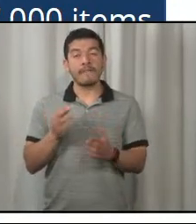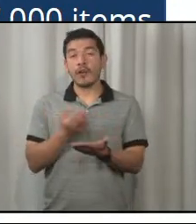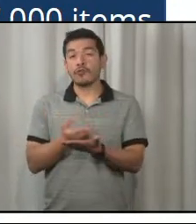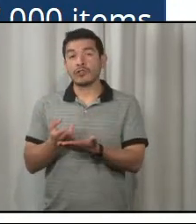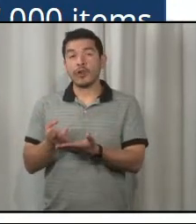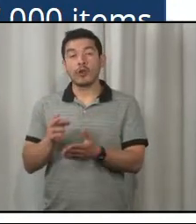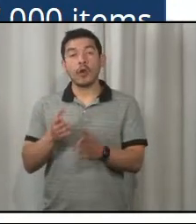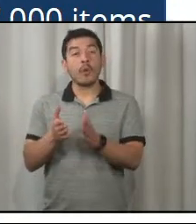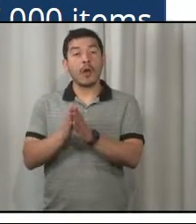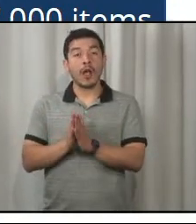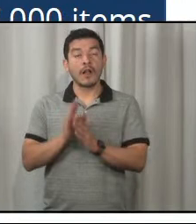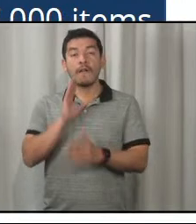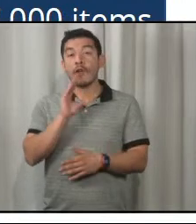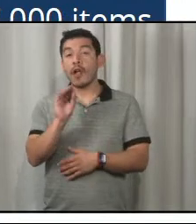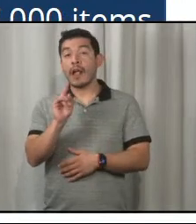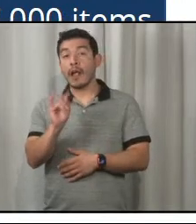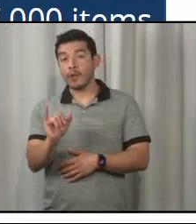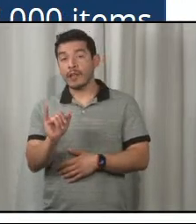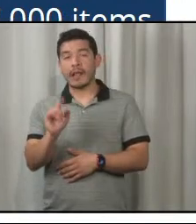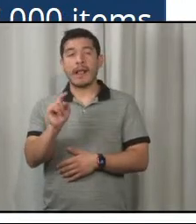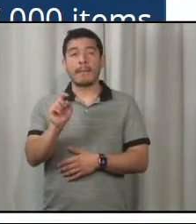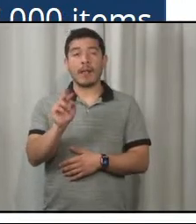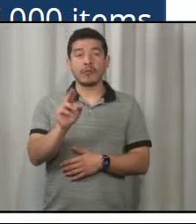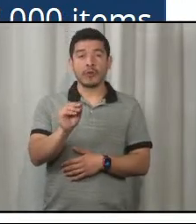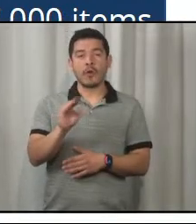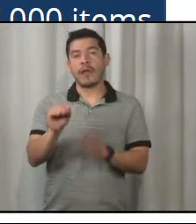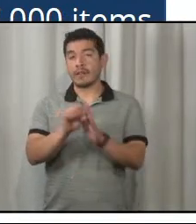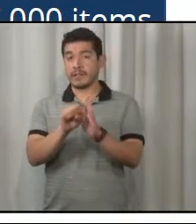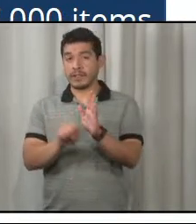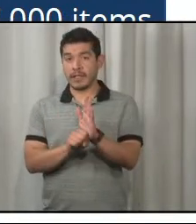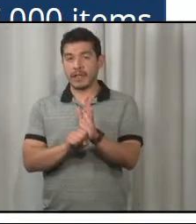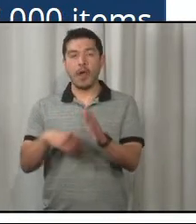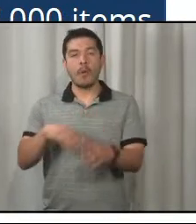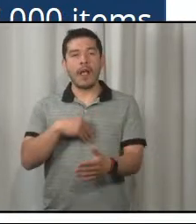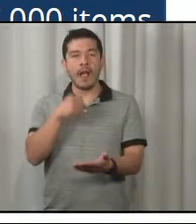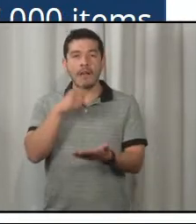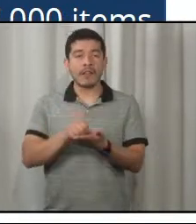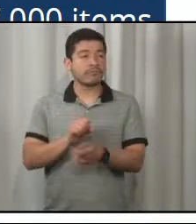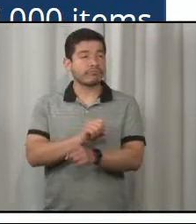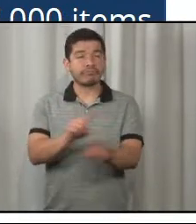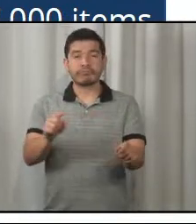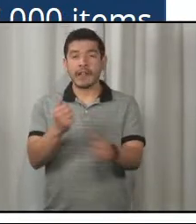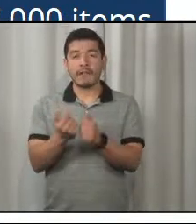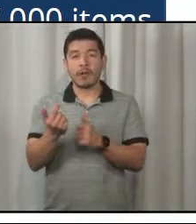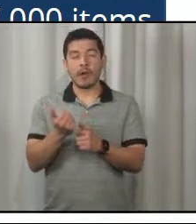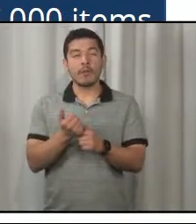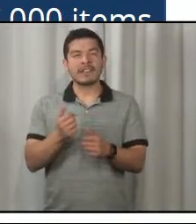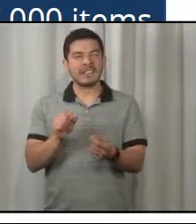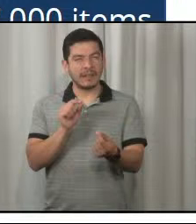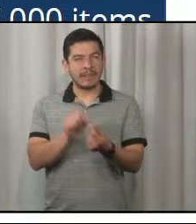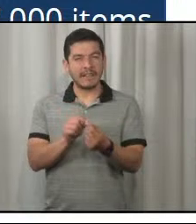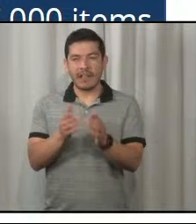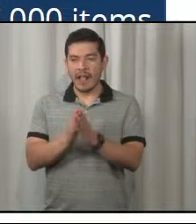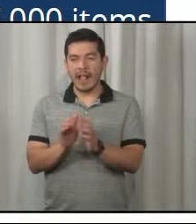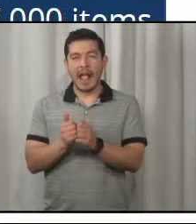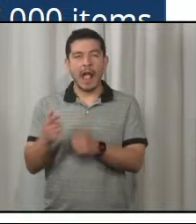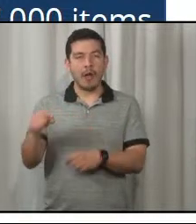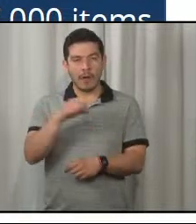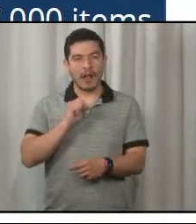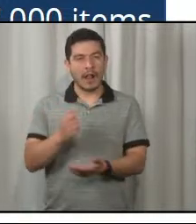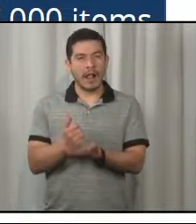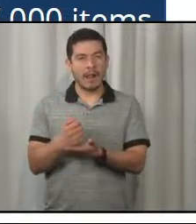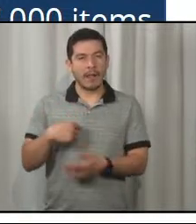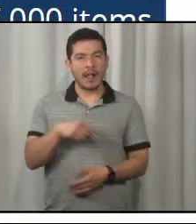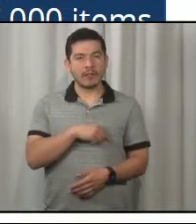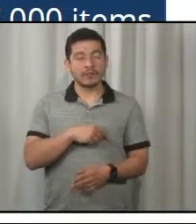for our county, metro, and the state. We've got letters out to everyone with very specific asks on how they can all come together.